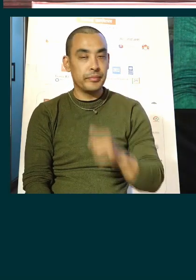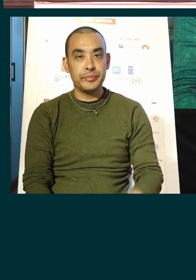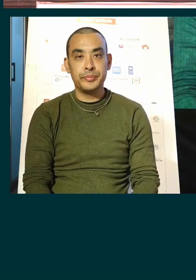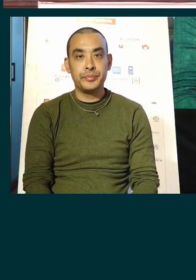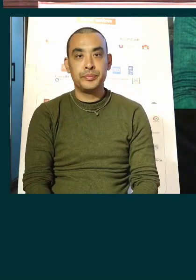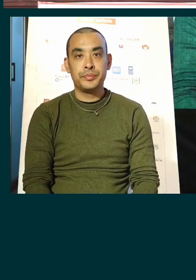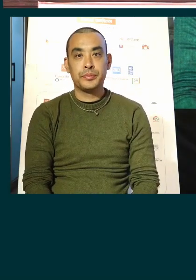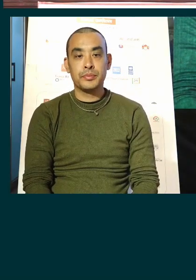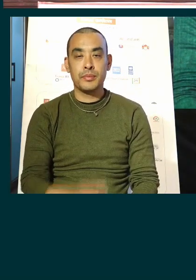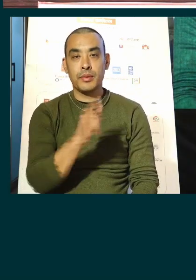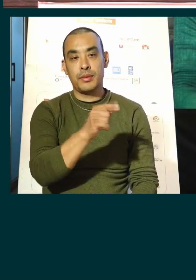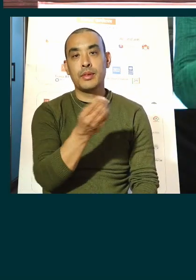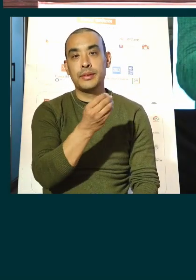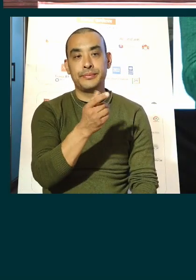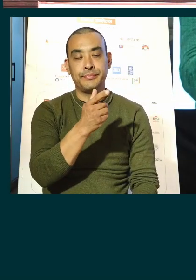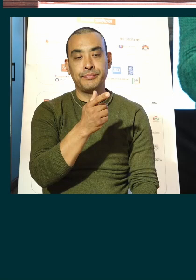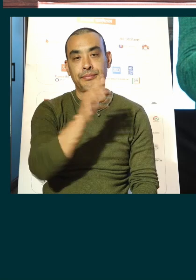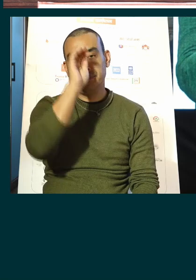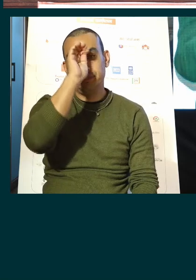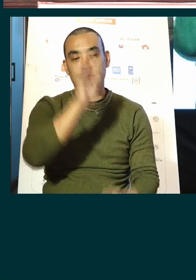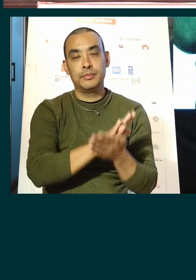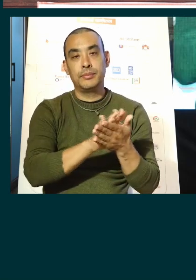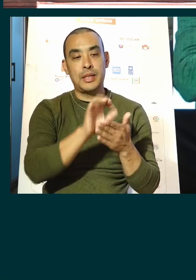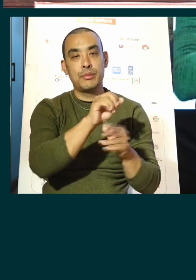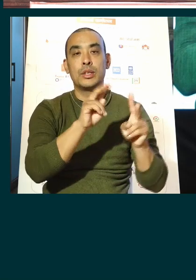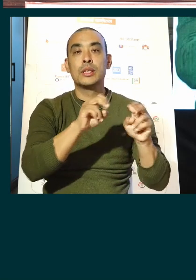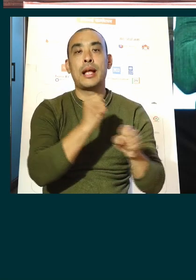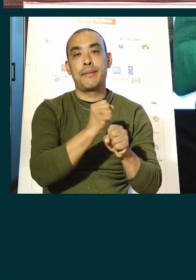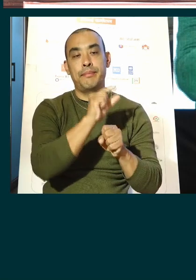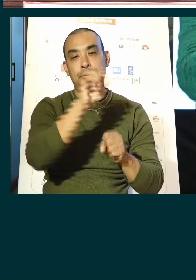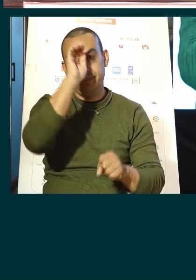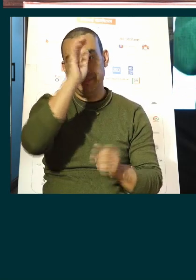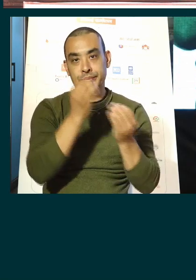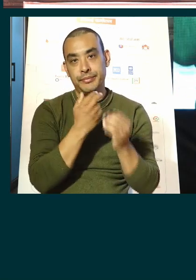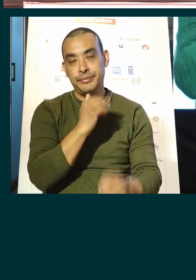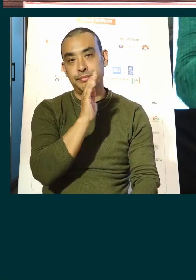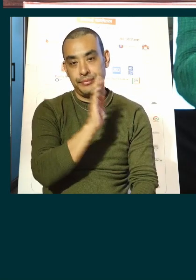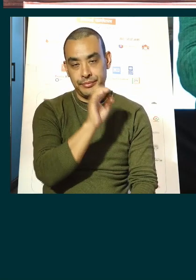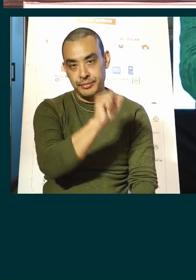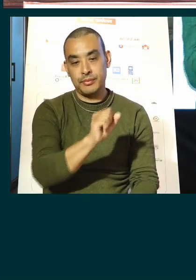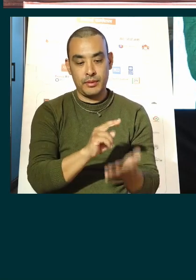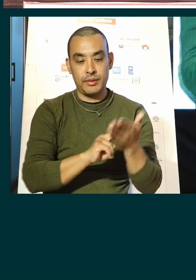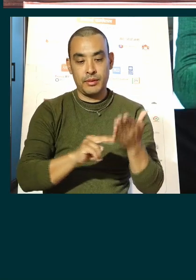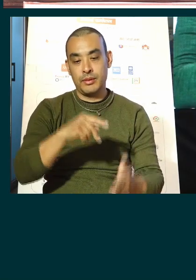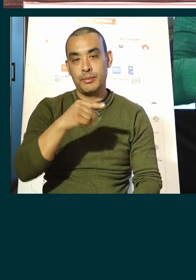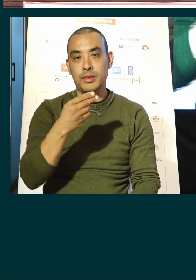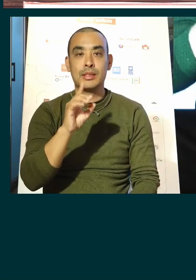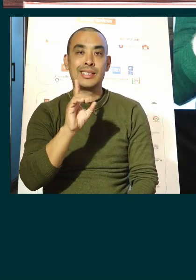okay, so I will present today very briefly my research. It's the research that I'm conducting for my PhD,